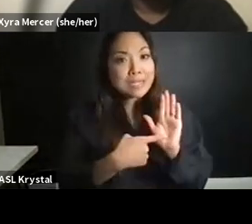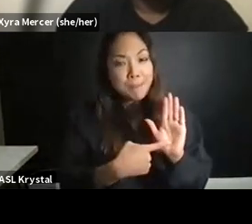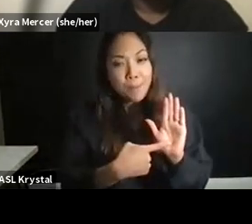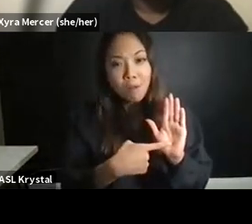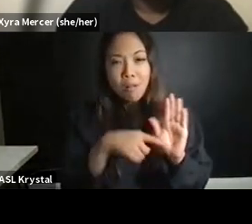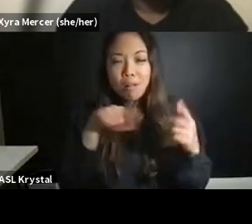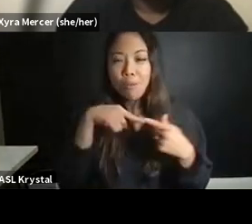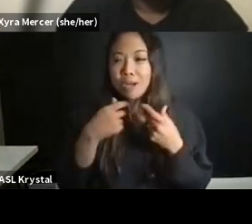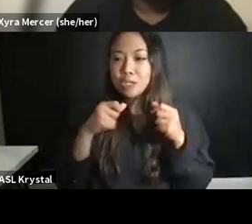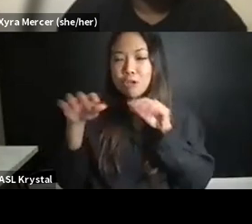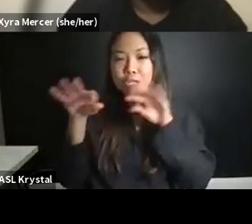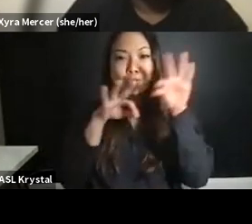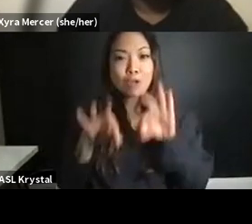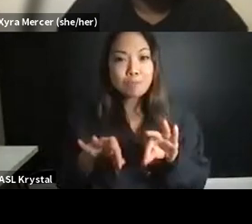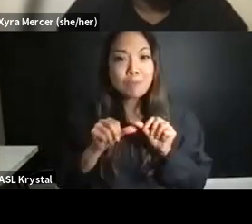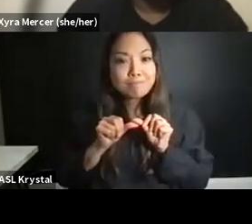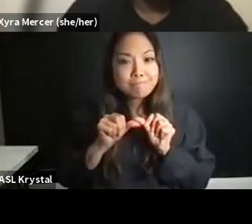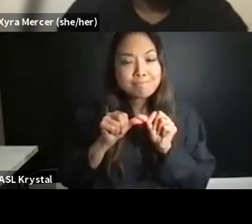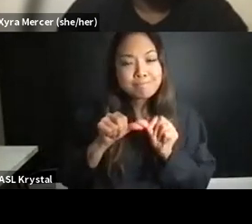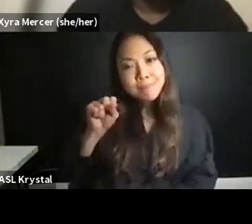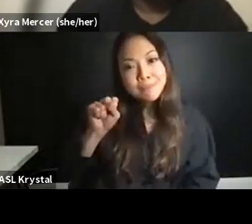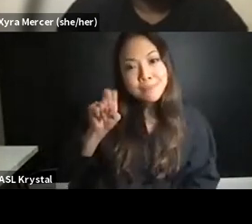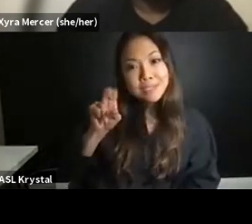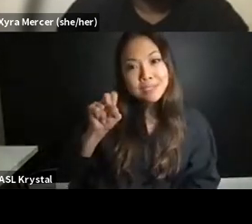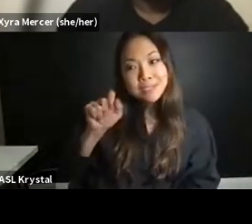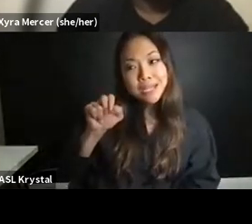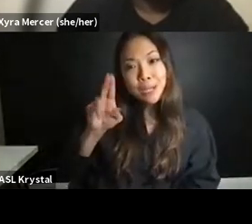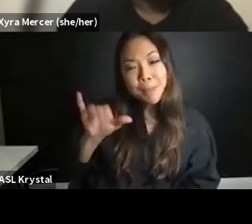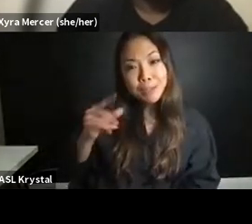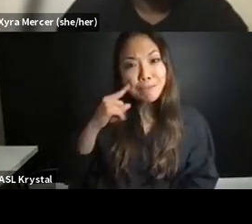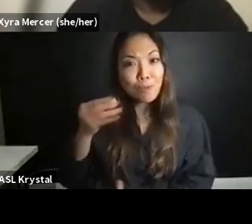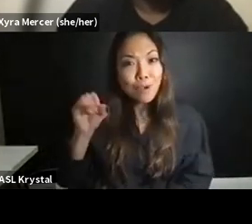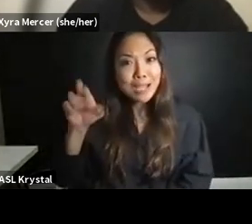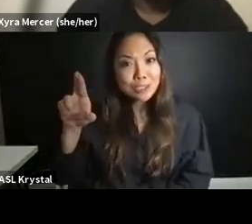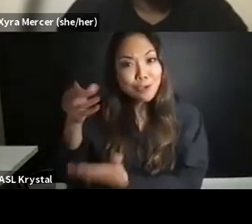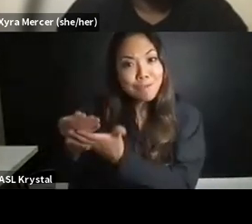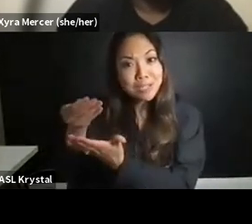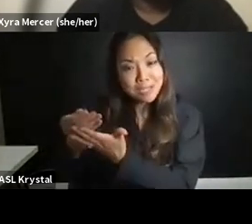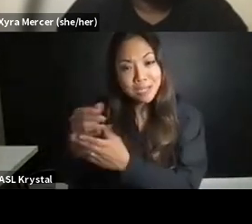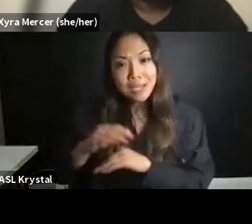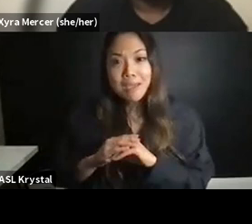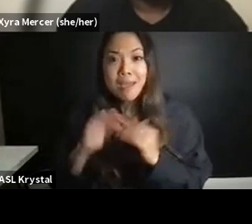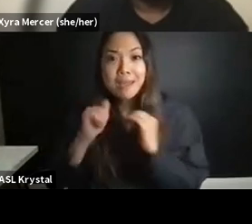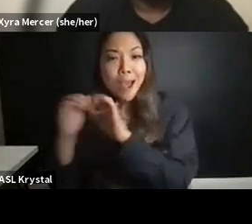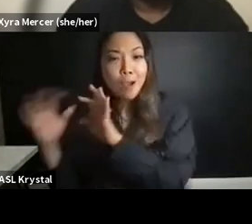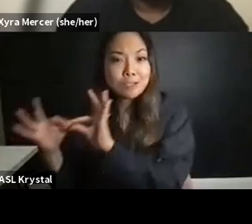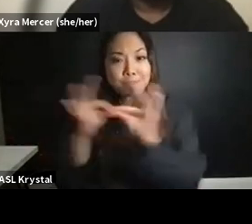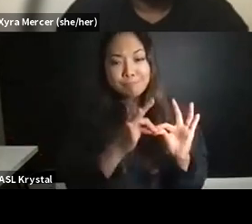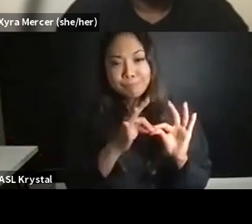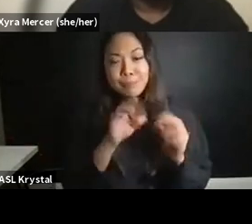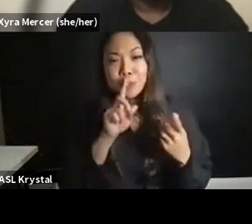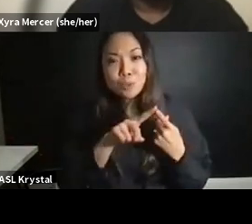describe sustainability um with esser funding and also describe how it marries to the